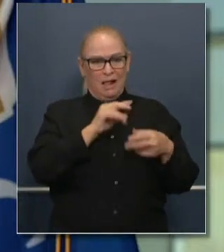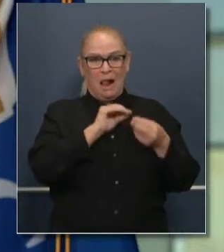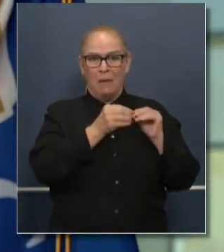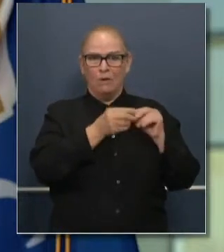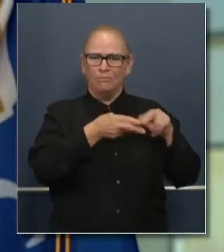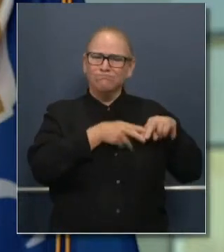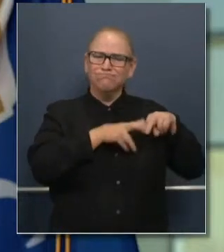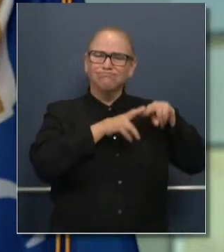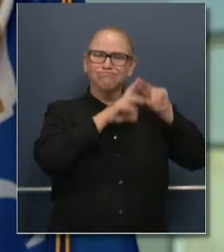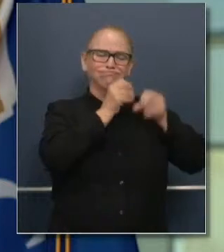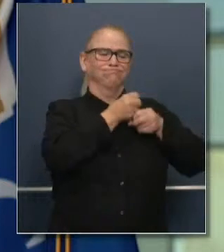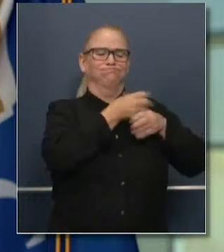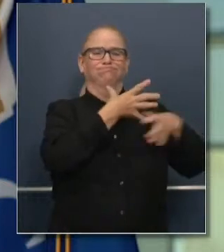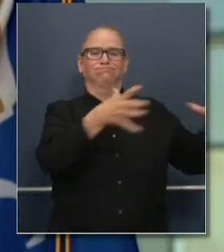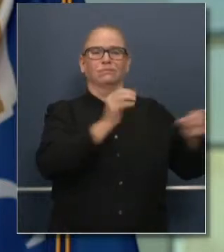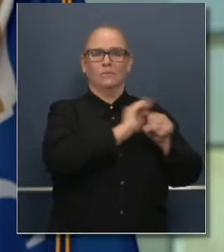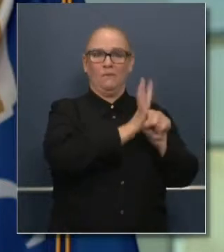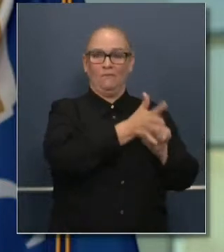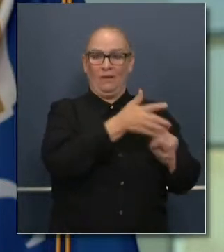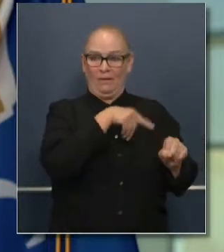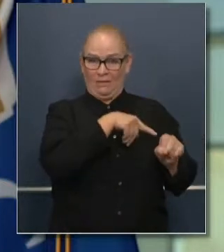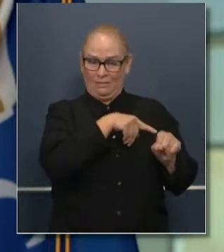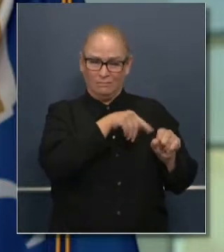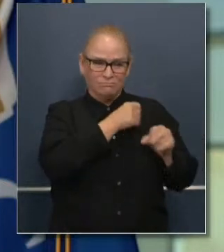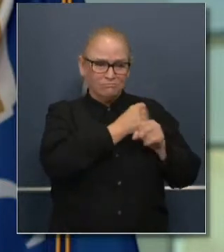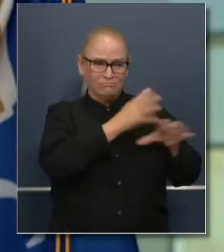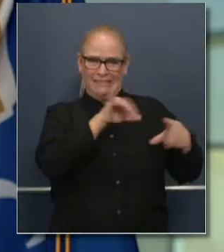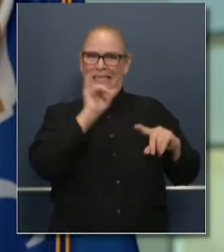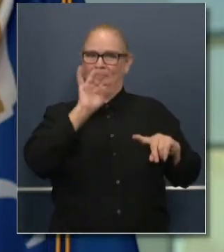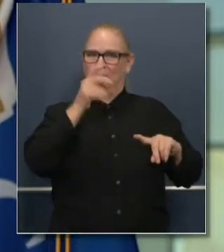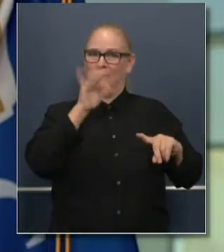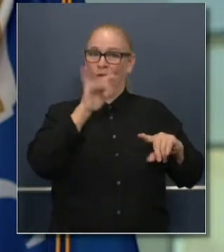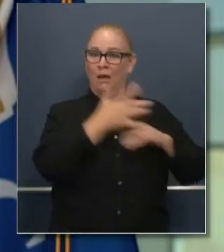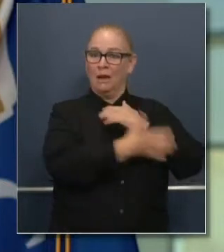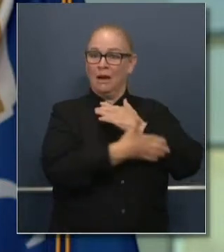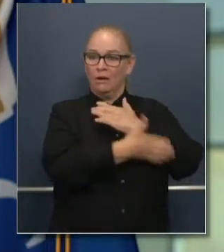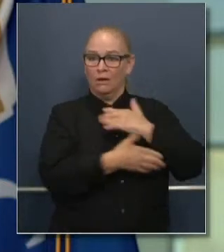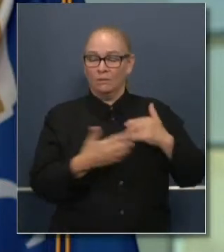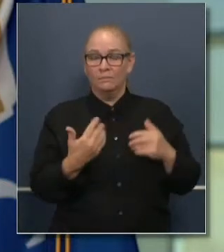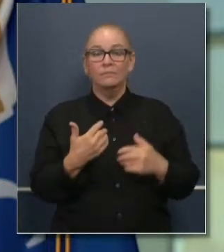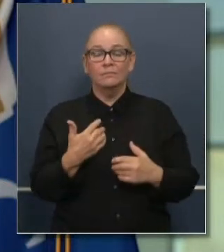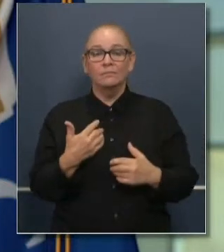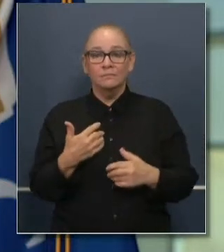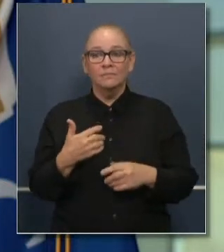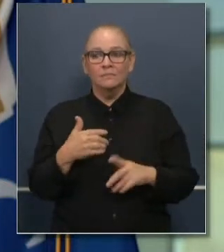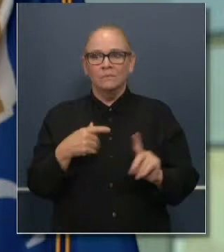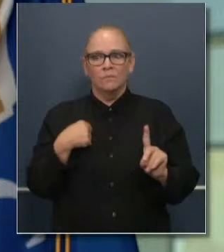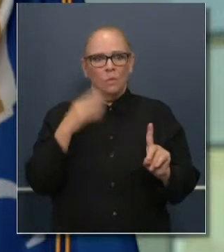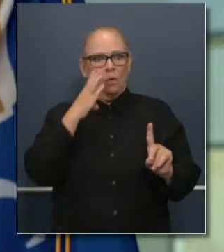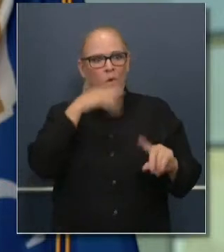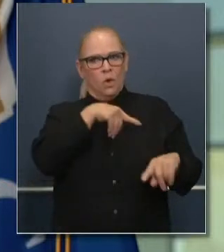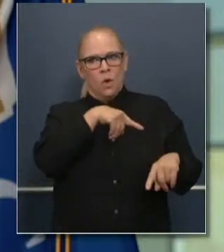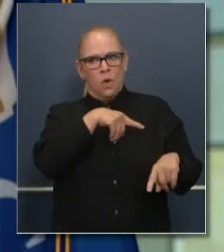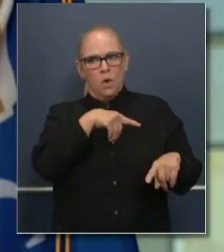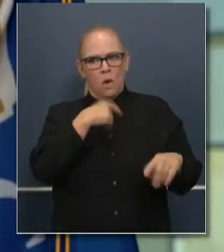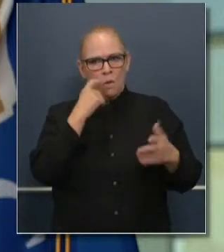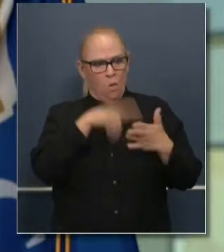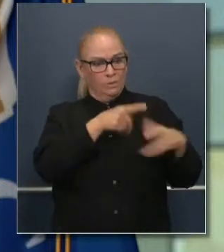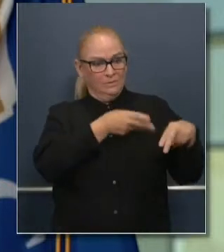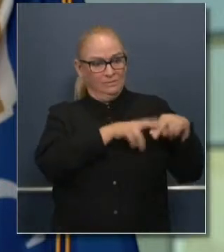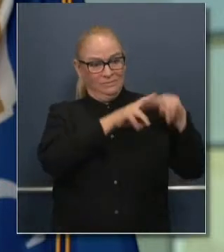of transmissions related to COVID-19. Concern was made more paramount as it relates to